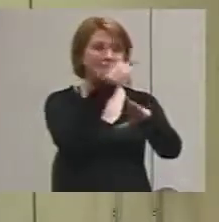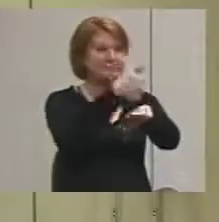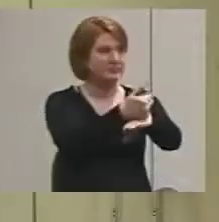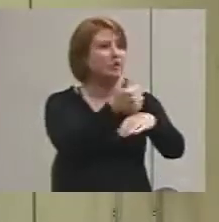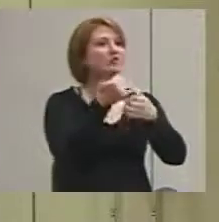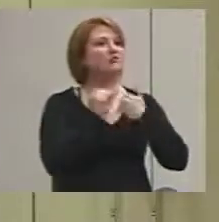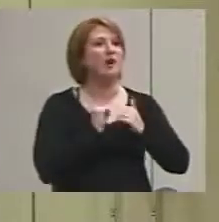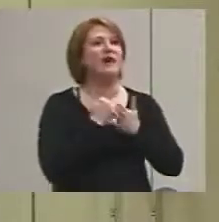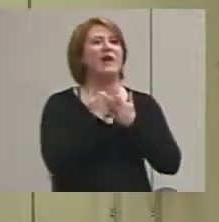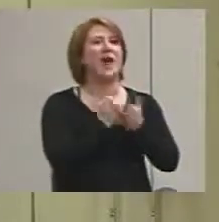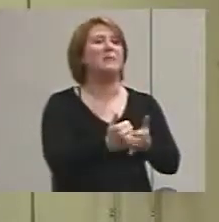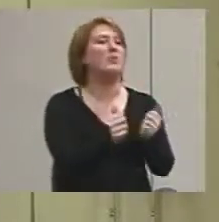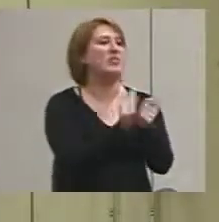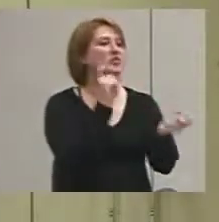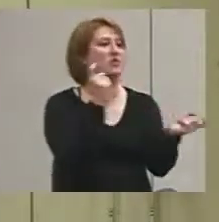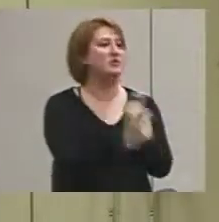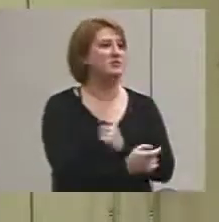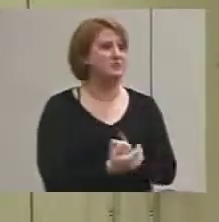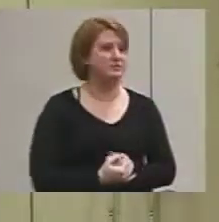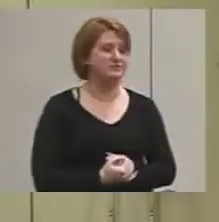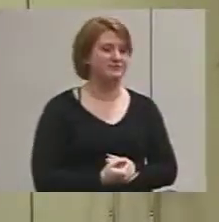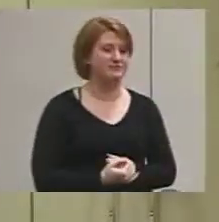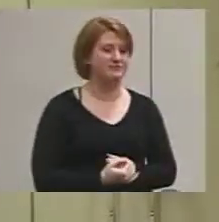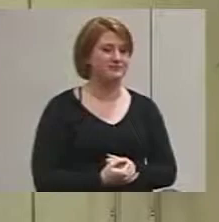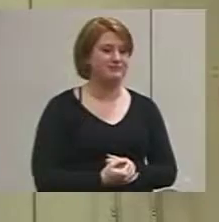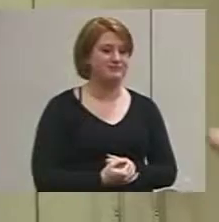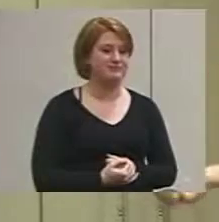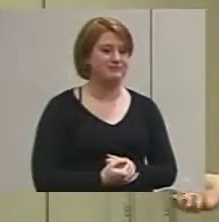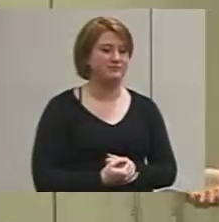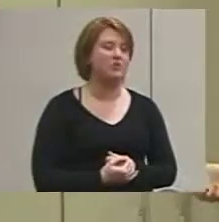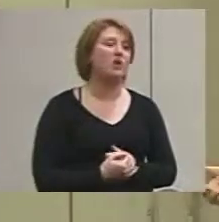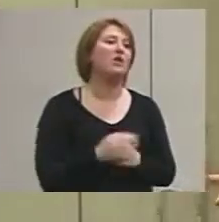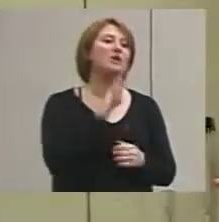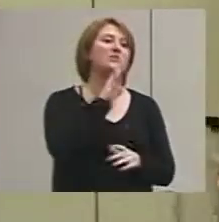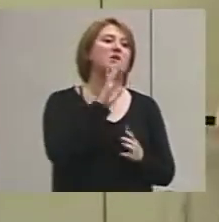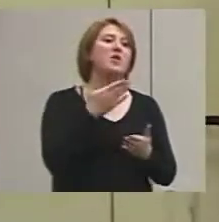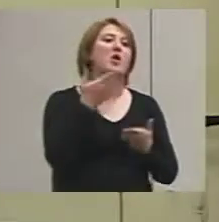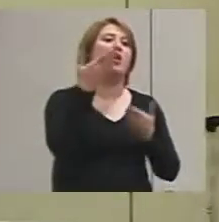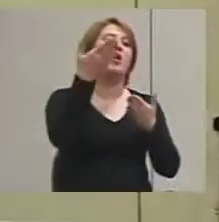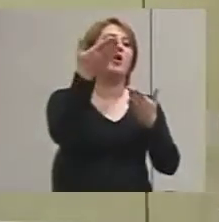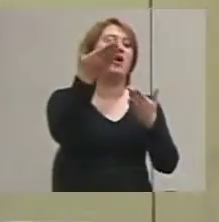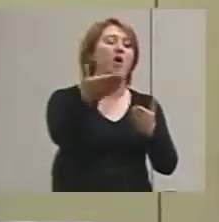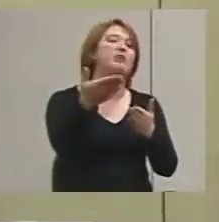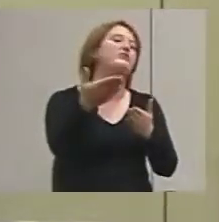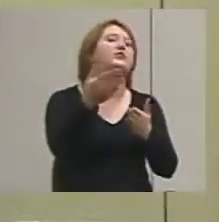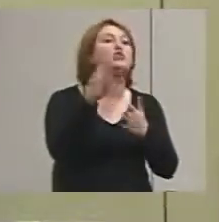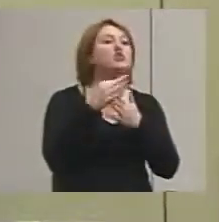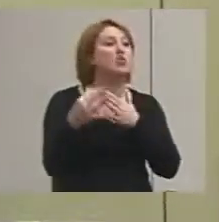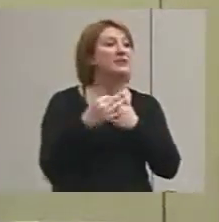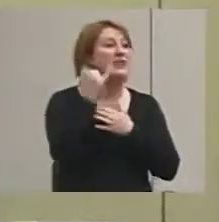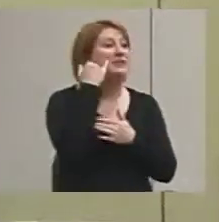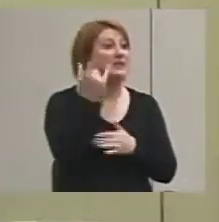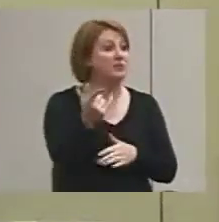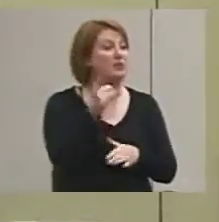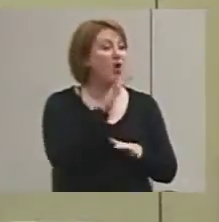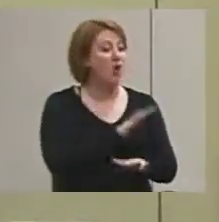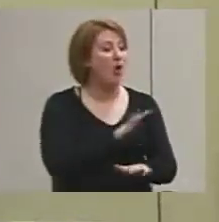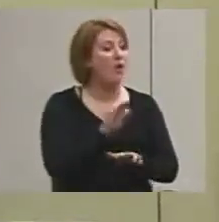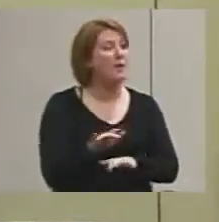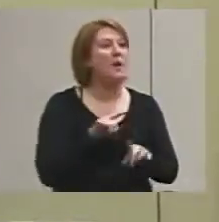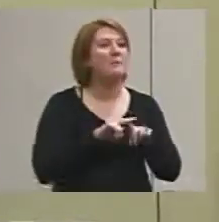help him out with this. We talked about offering choices when he's calm, but limiting choices when he's upset.